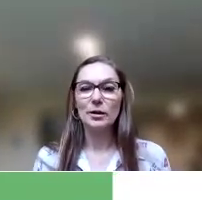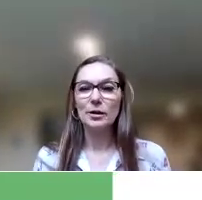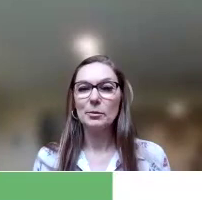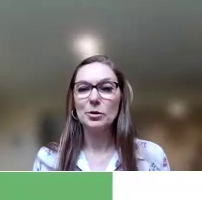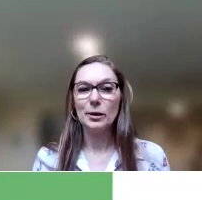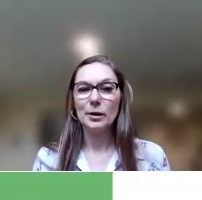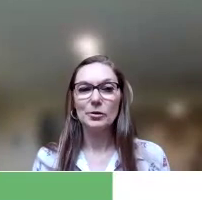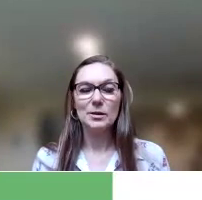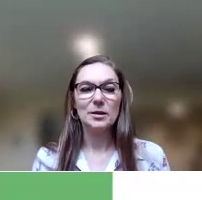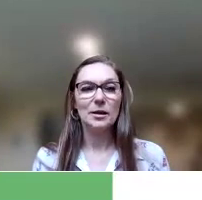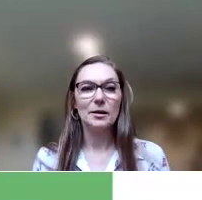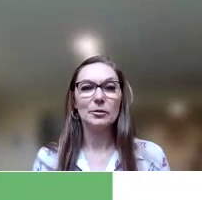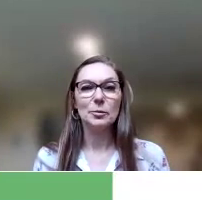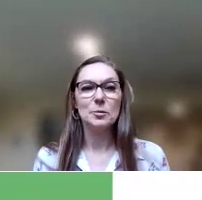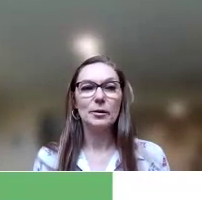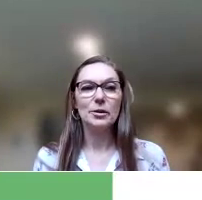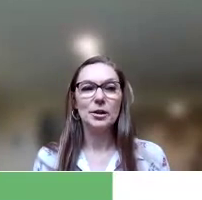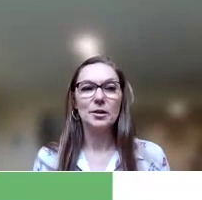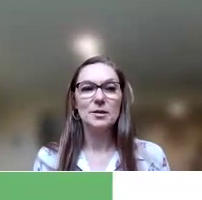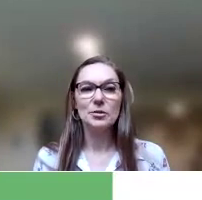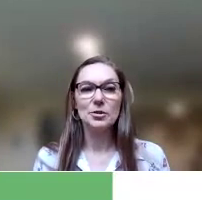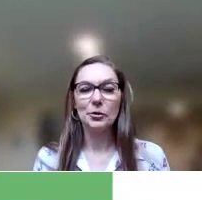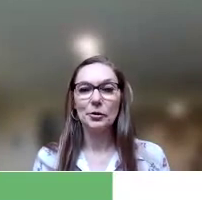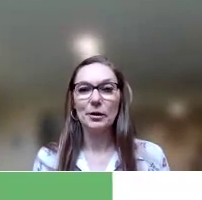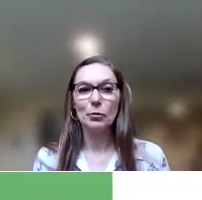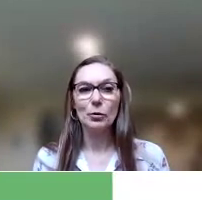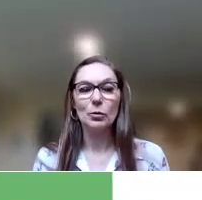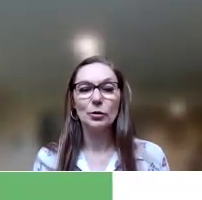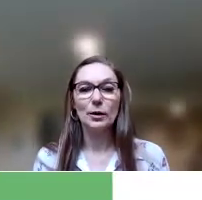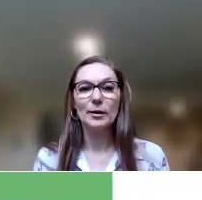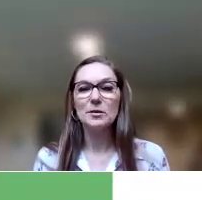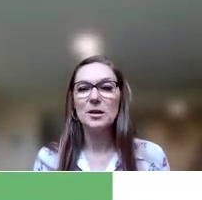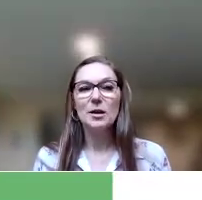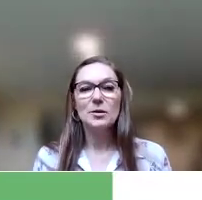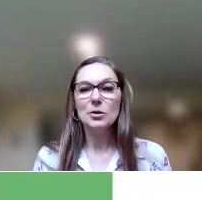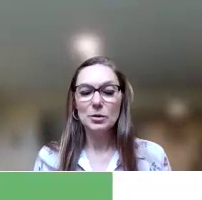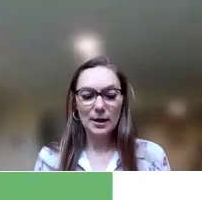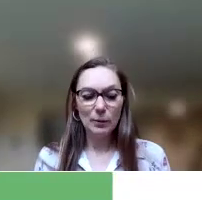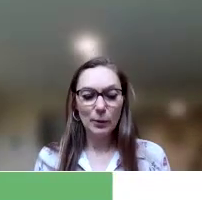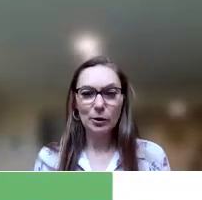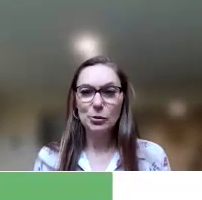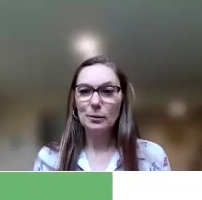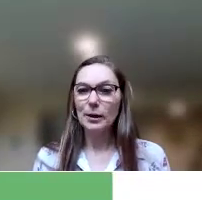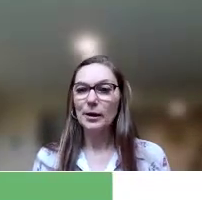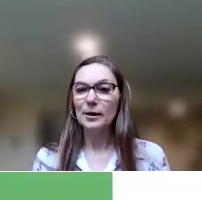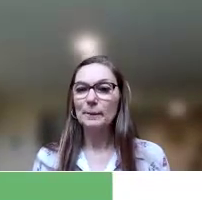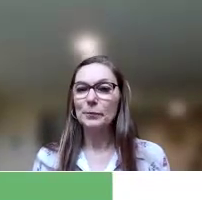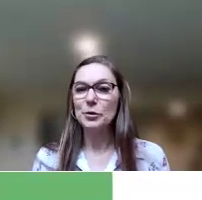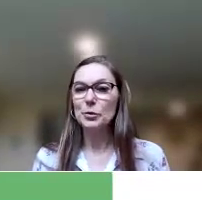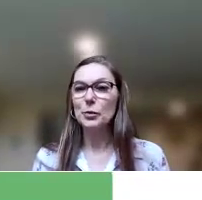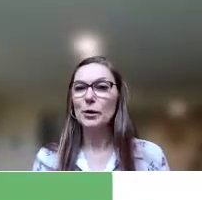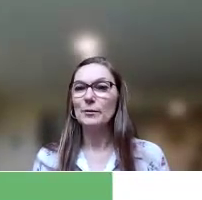in the work that they've been doing addressing elder abuse prevention and safe and security for older adults. So today we are joined